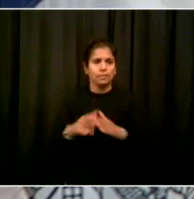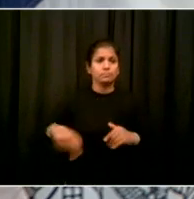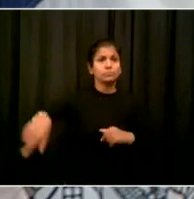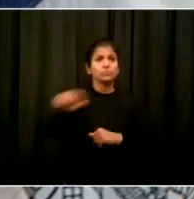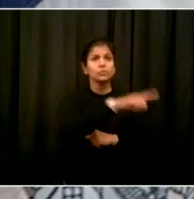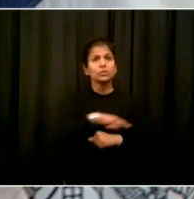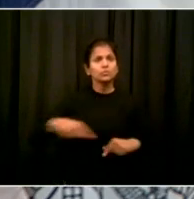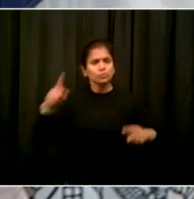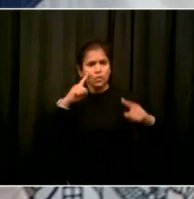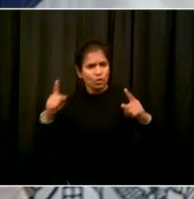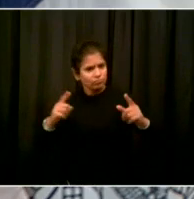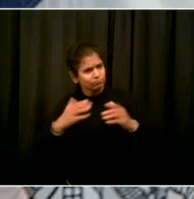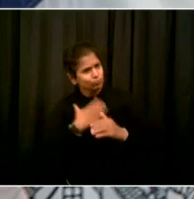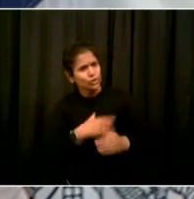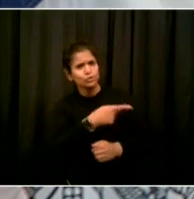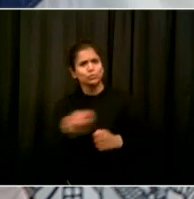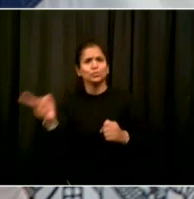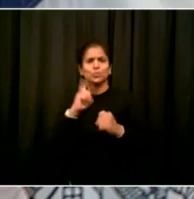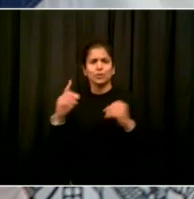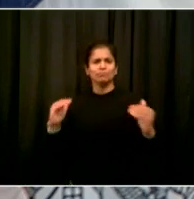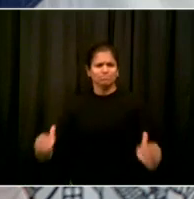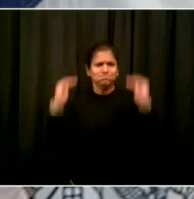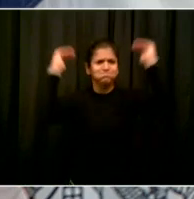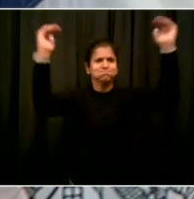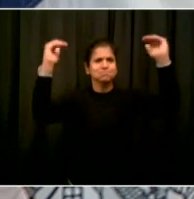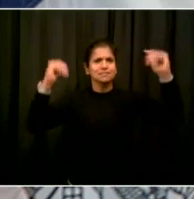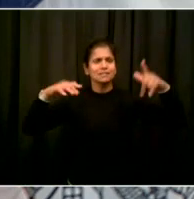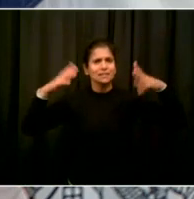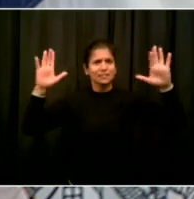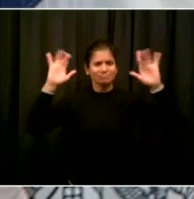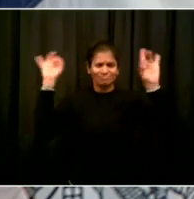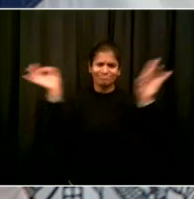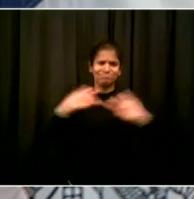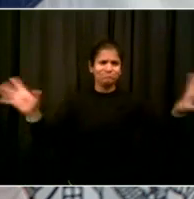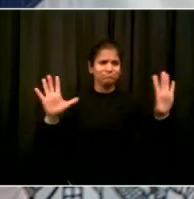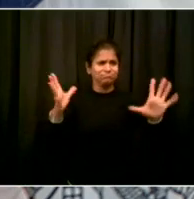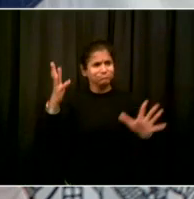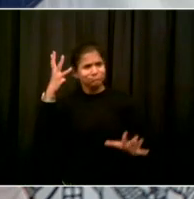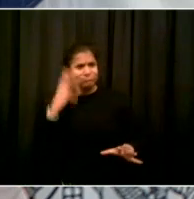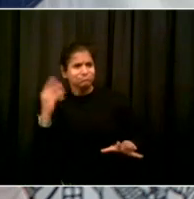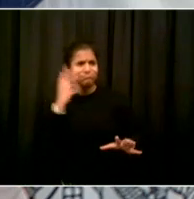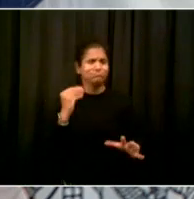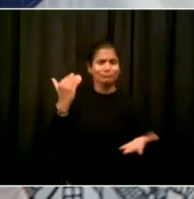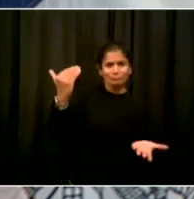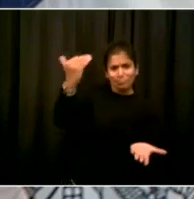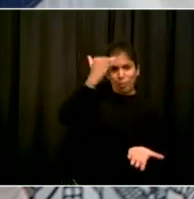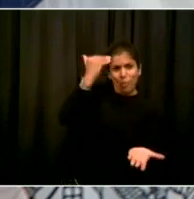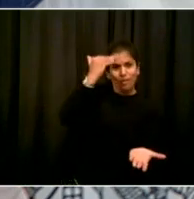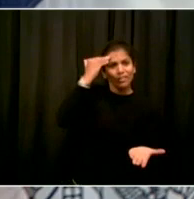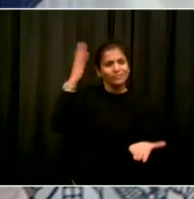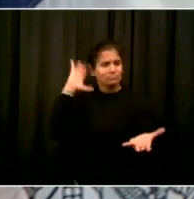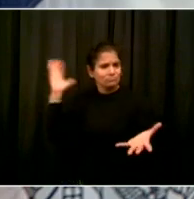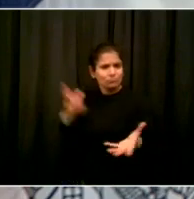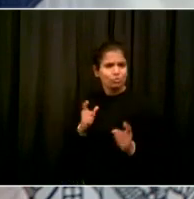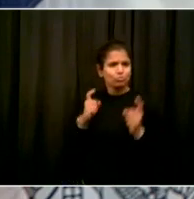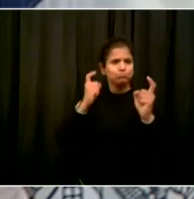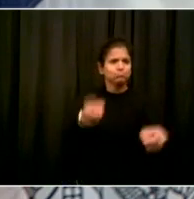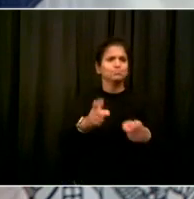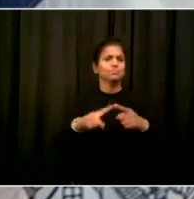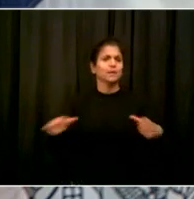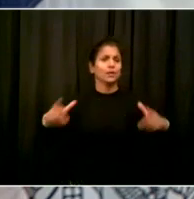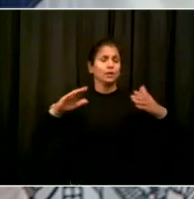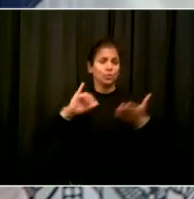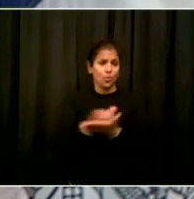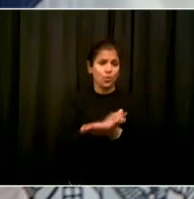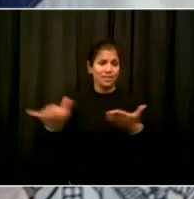of working with closely, and I know they're an incredibly talented group. I want to say to Chief Holmes, your family